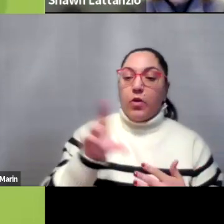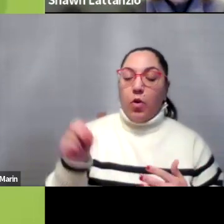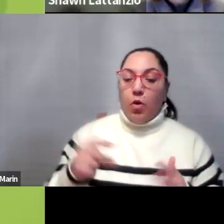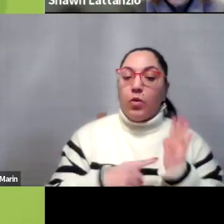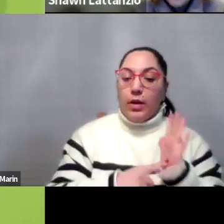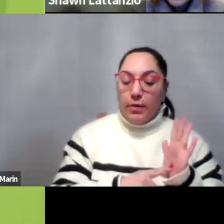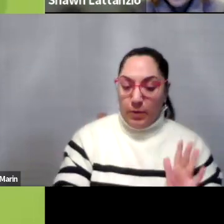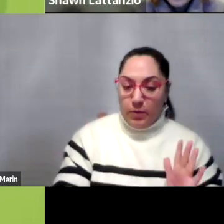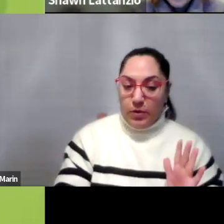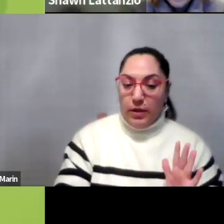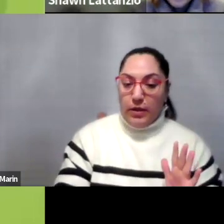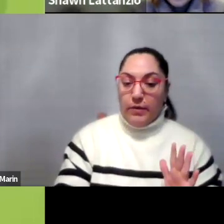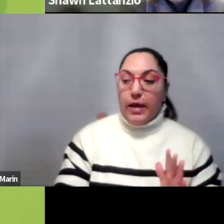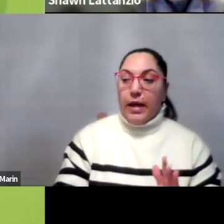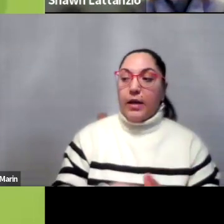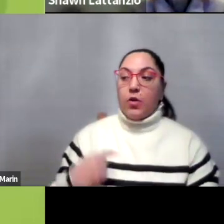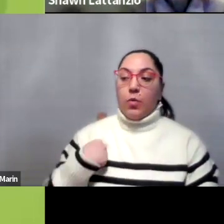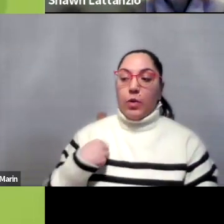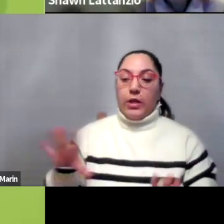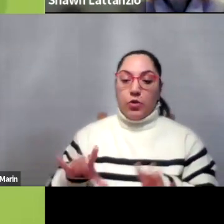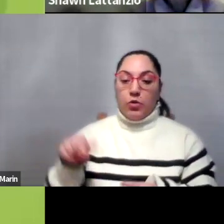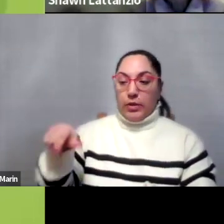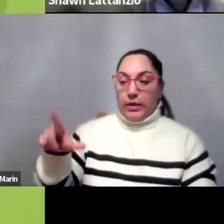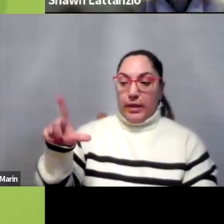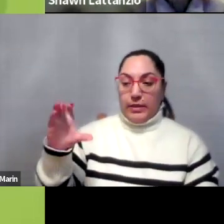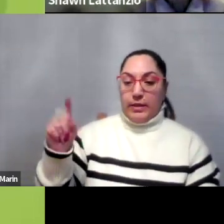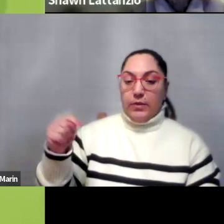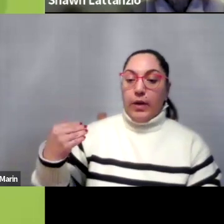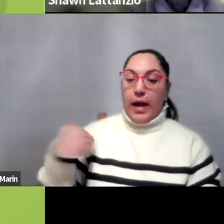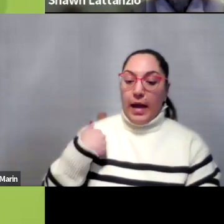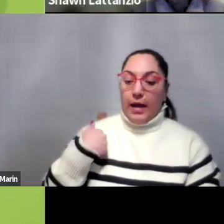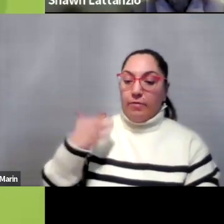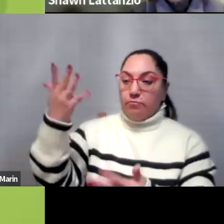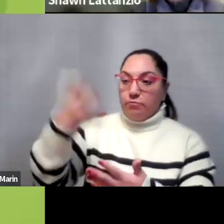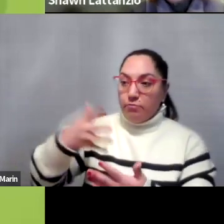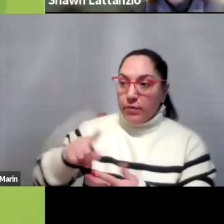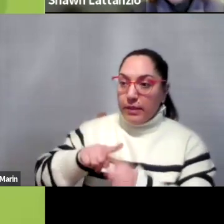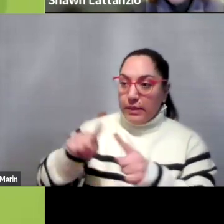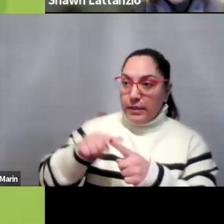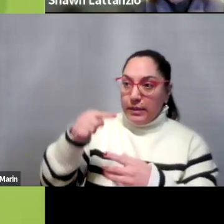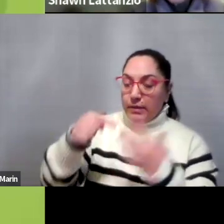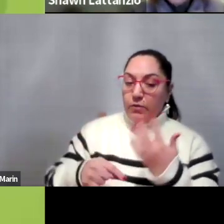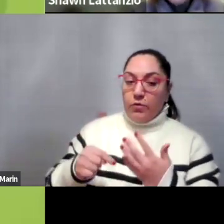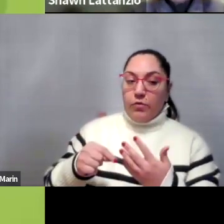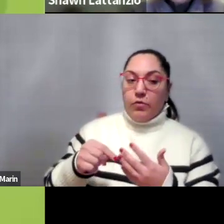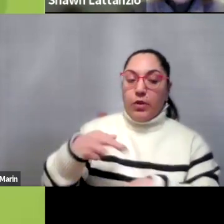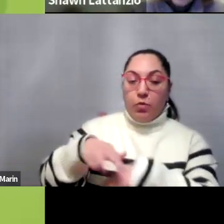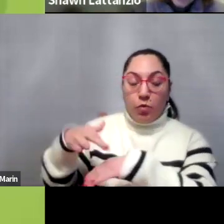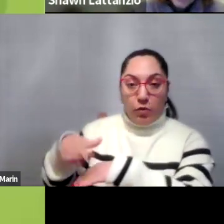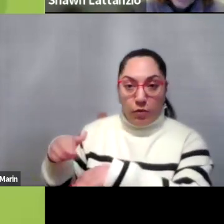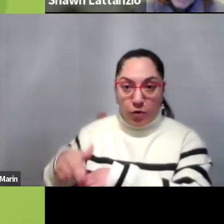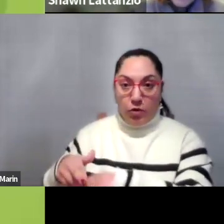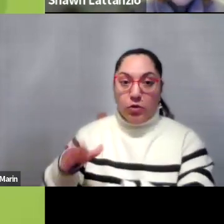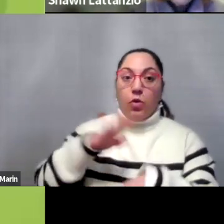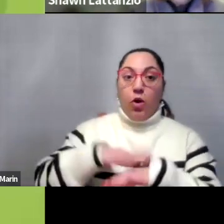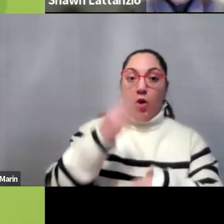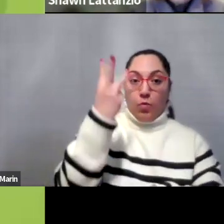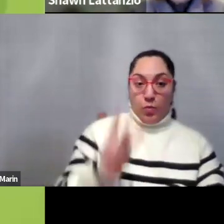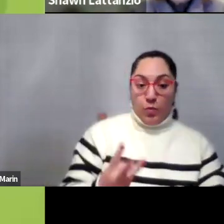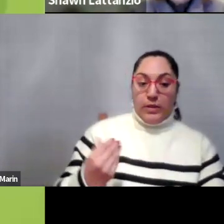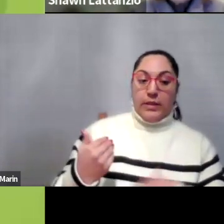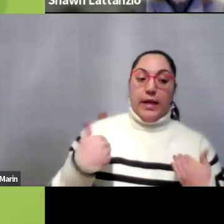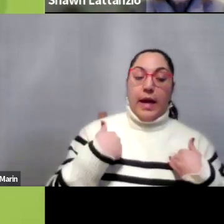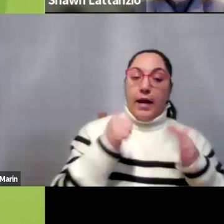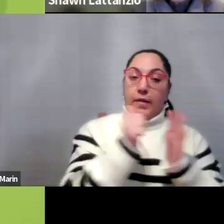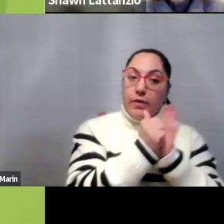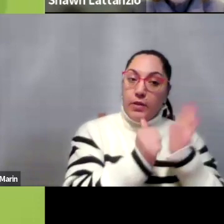One of the things we do with the LCT is we get the referrals and we meet with families. Usually every Wednesday we have a docket set up,